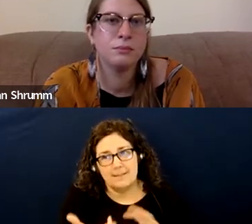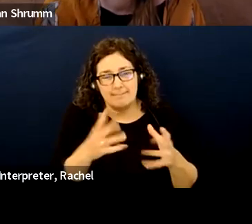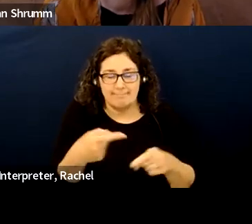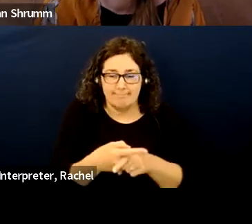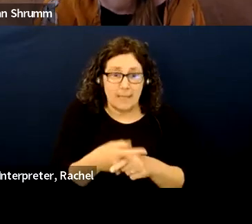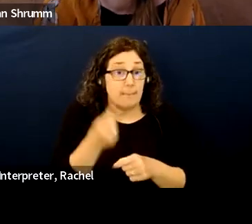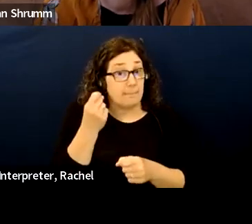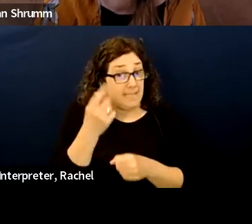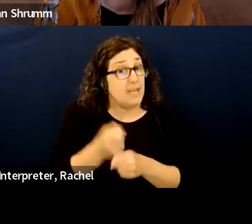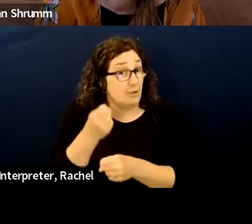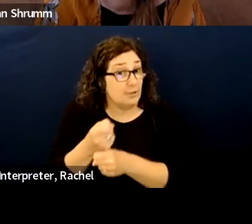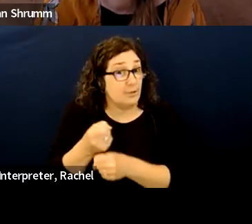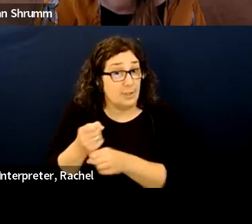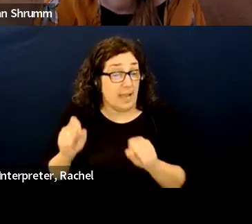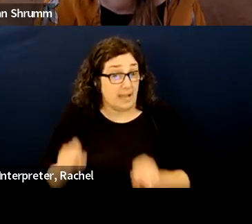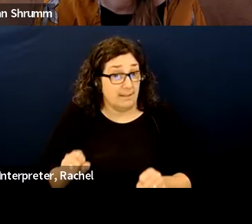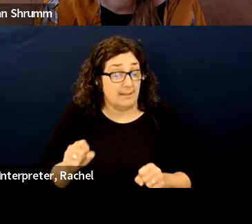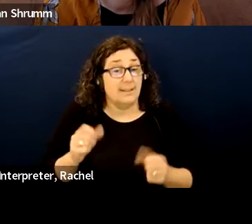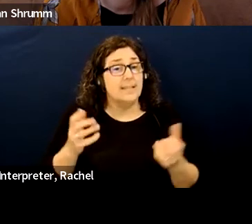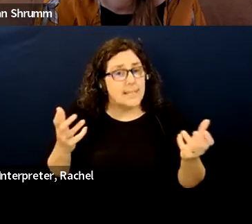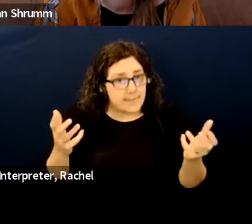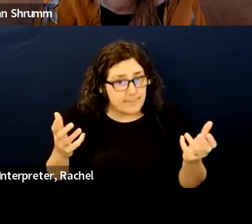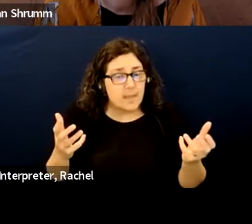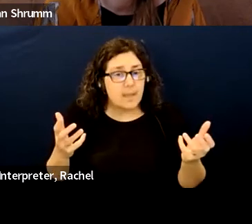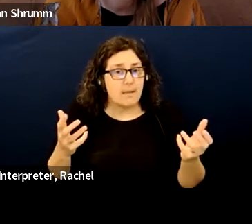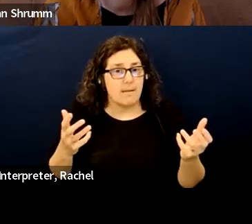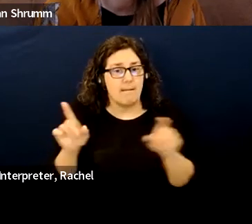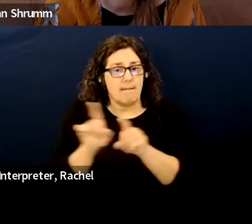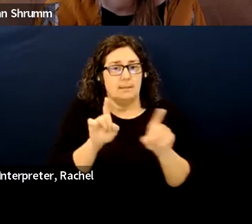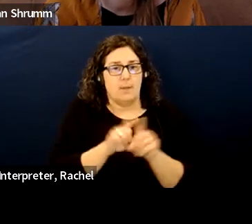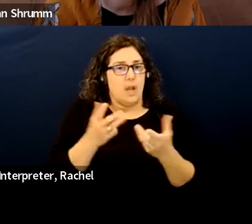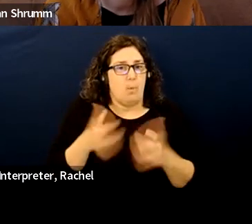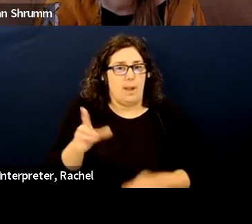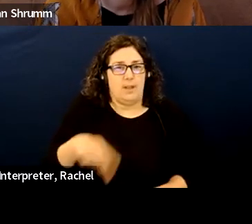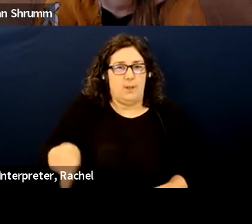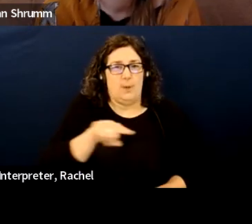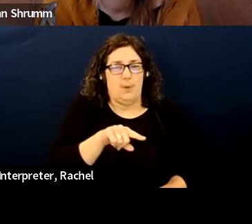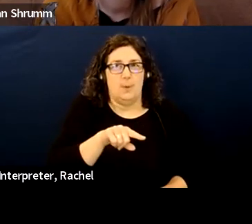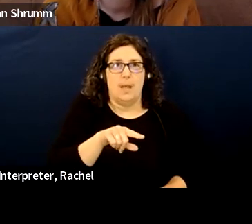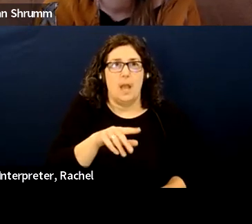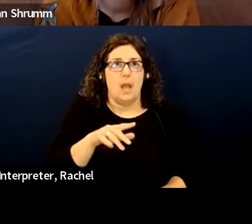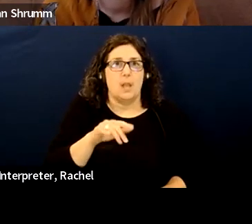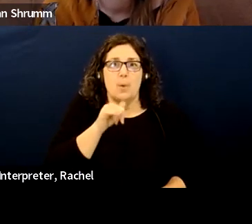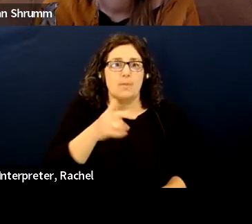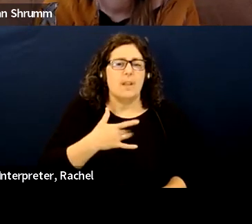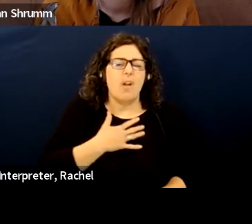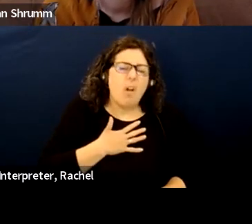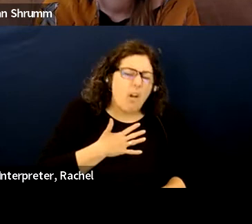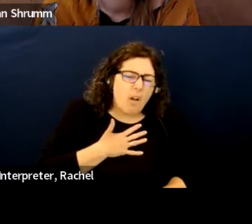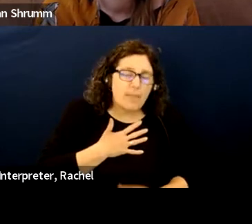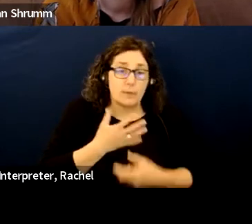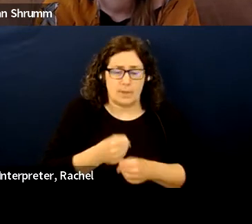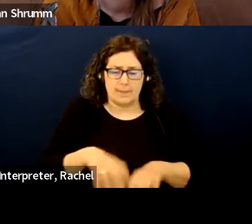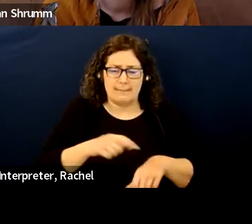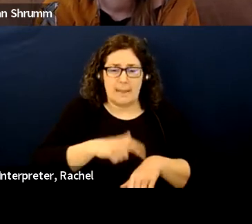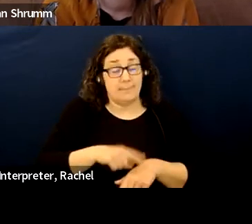years. And so I just also don't want people to don't be disheartened that trust takes time. It's